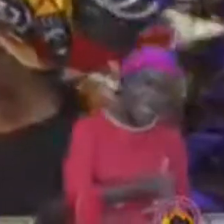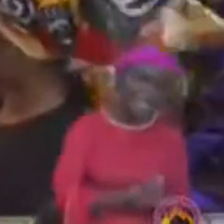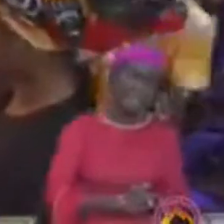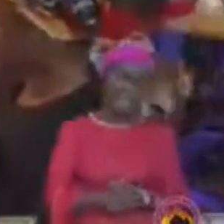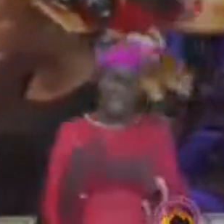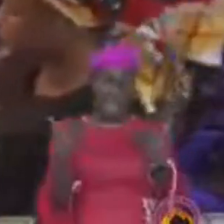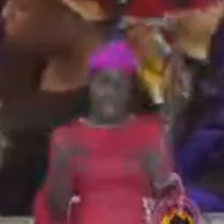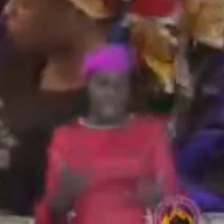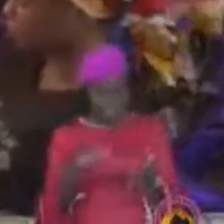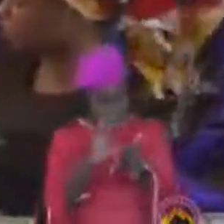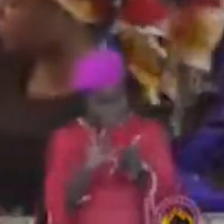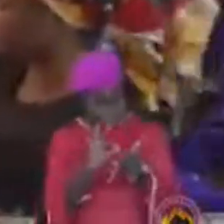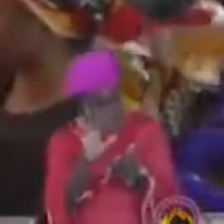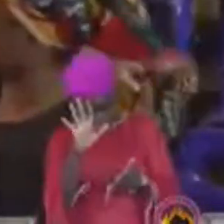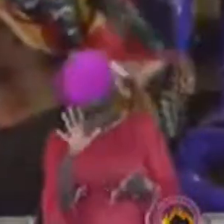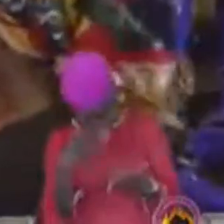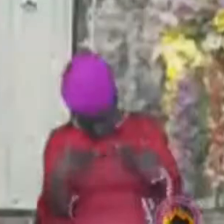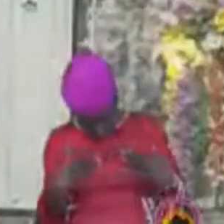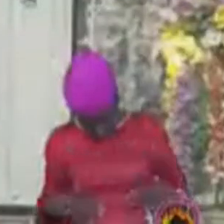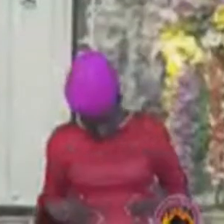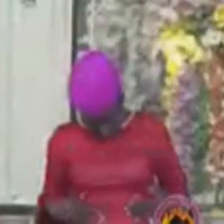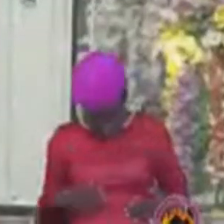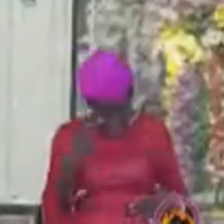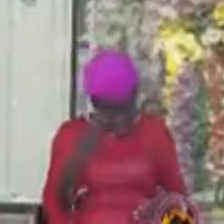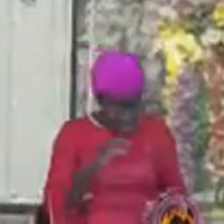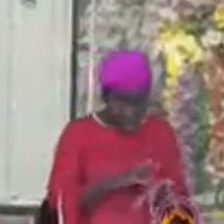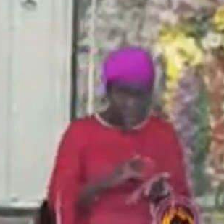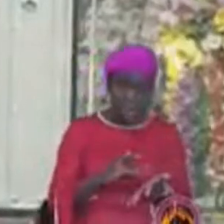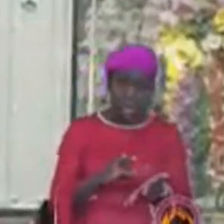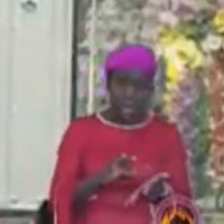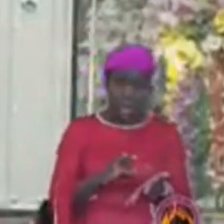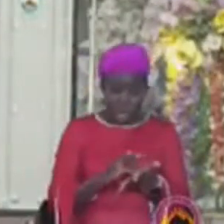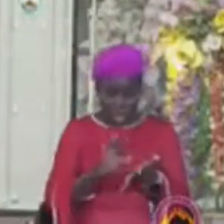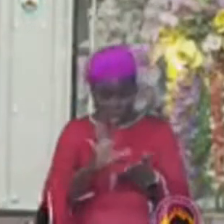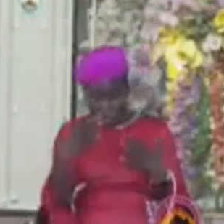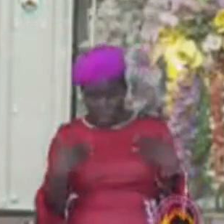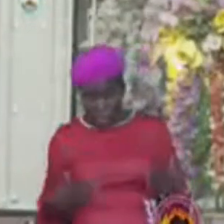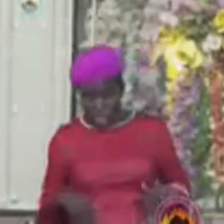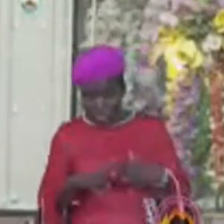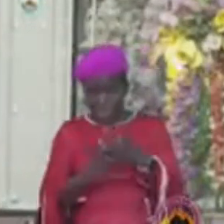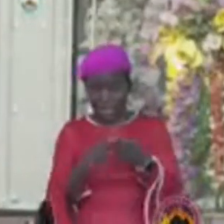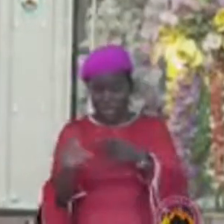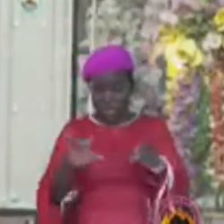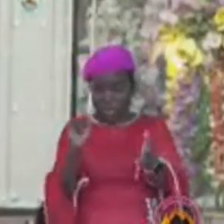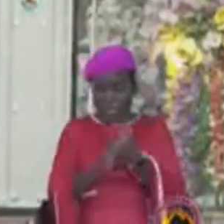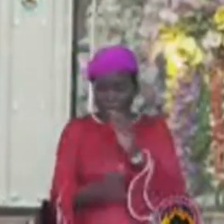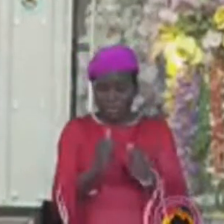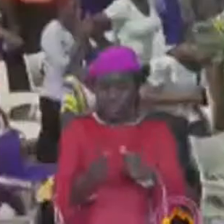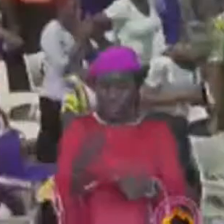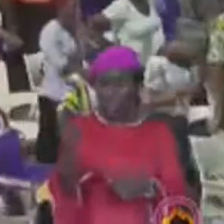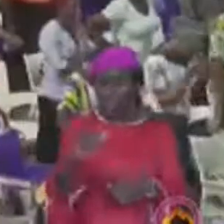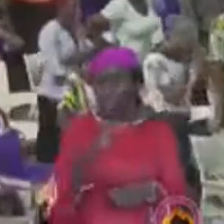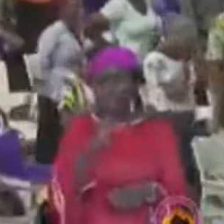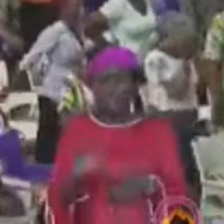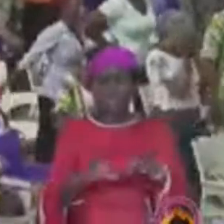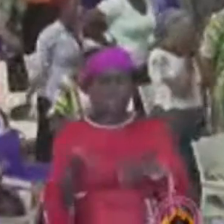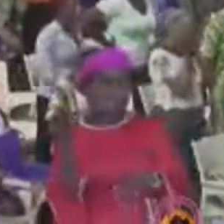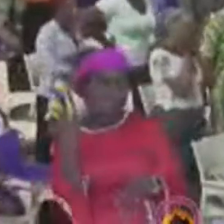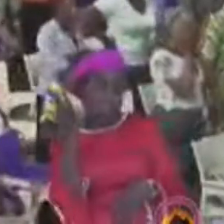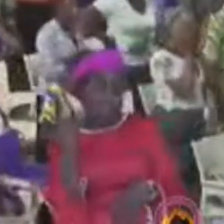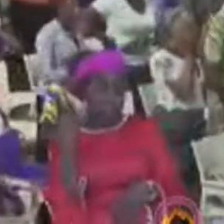Check your body now. Begin to do what you could not do before you got here. Check that pain in your chest.